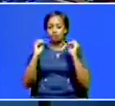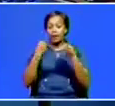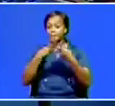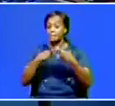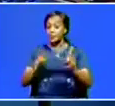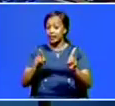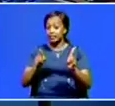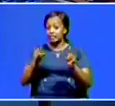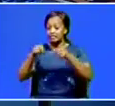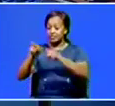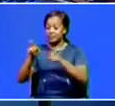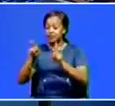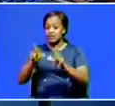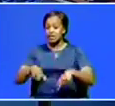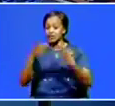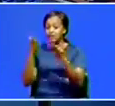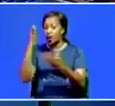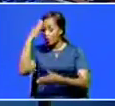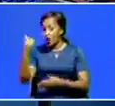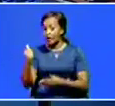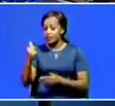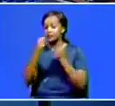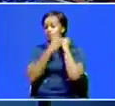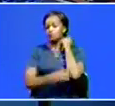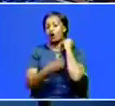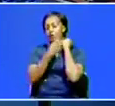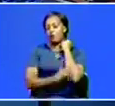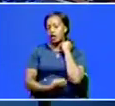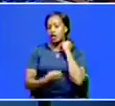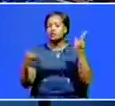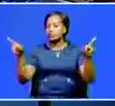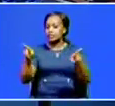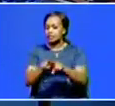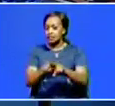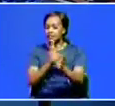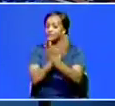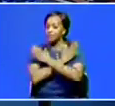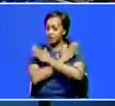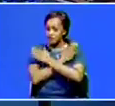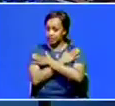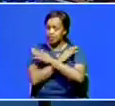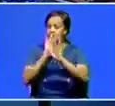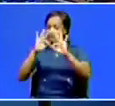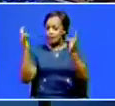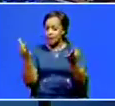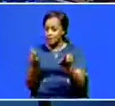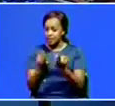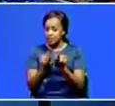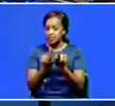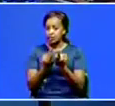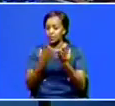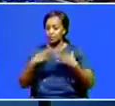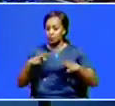status is what keeps them there. This comes as friends and family of the persons still missing remain